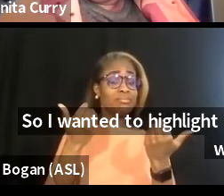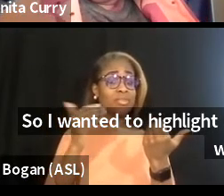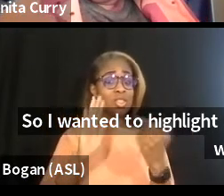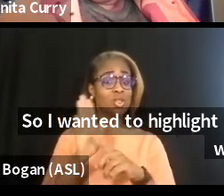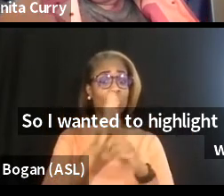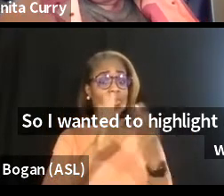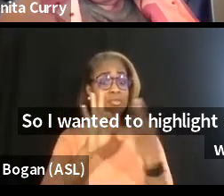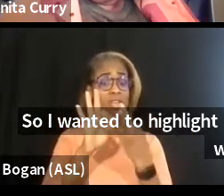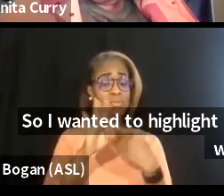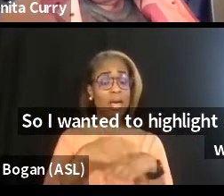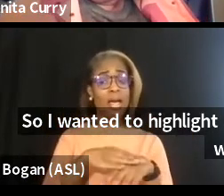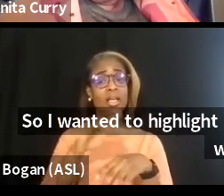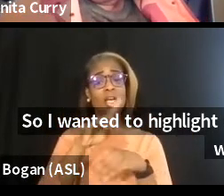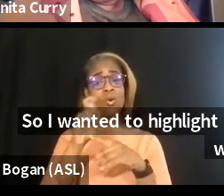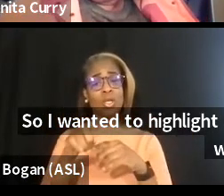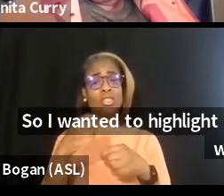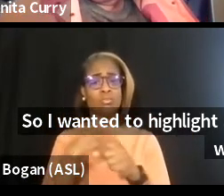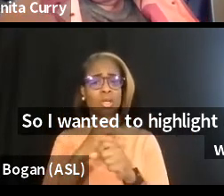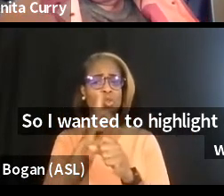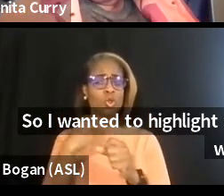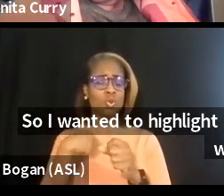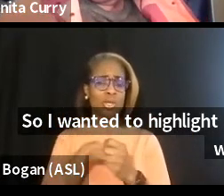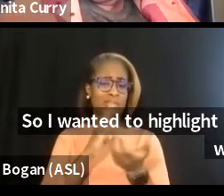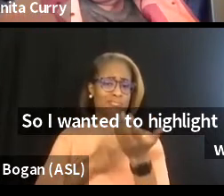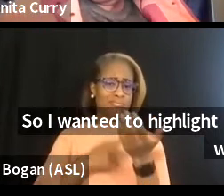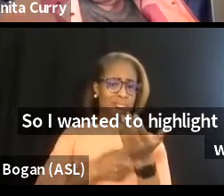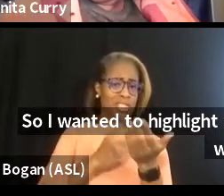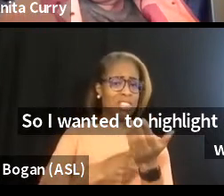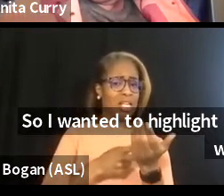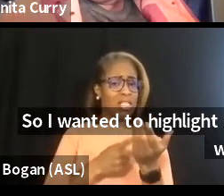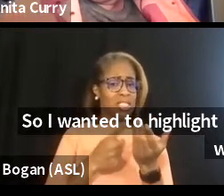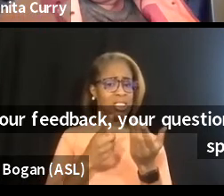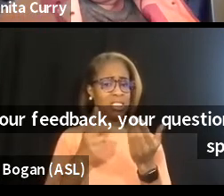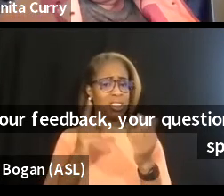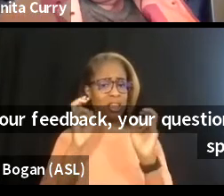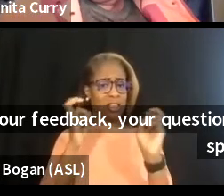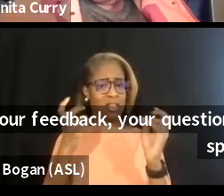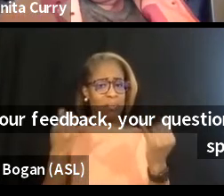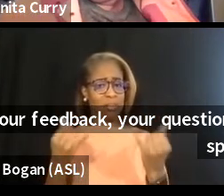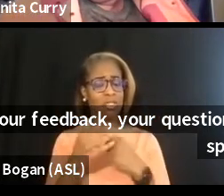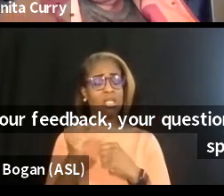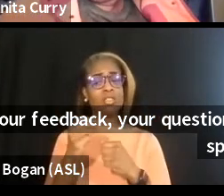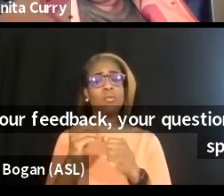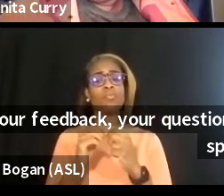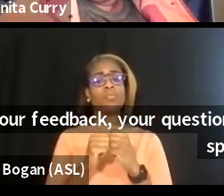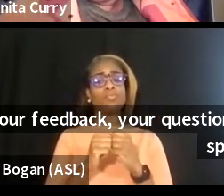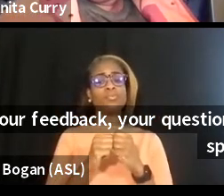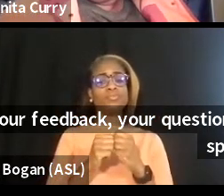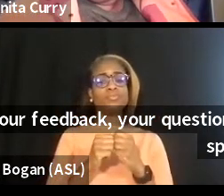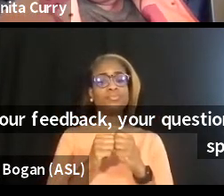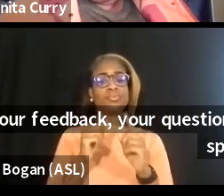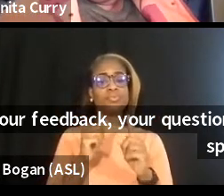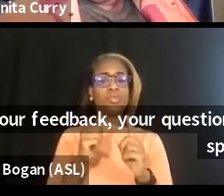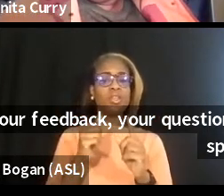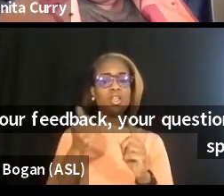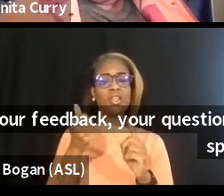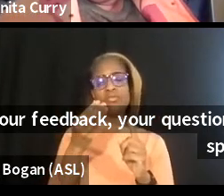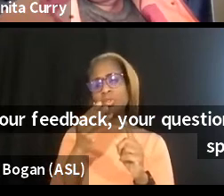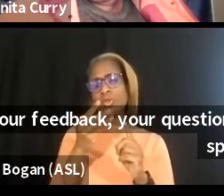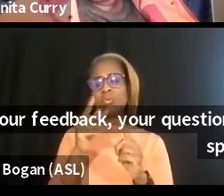make sure we really spent time talking about this. So in terms of facilitation, just a couple of key